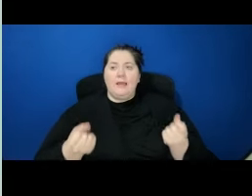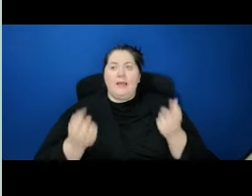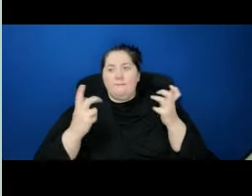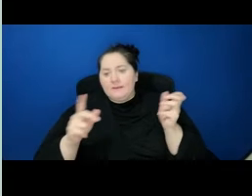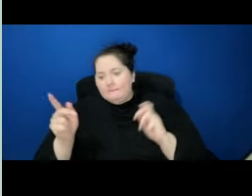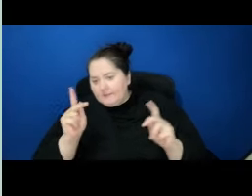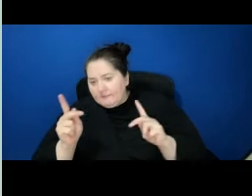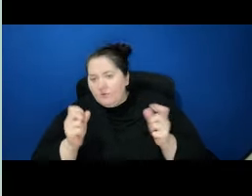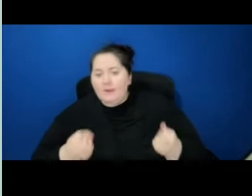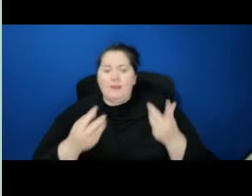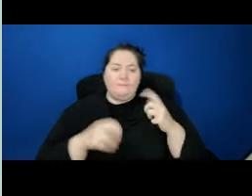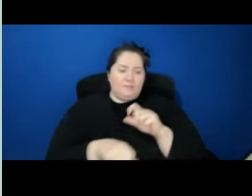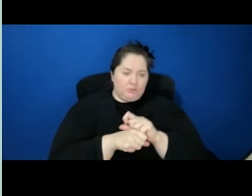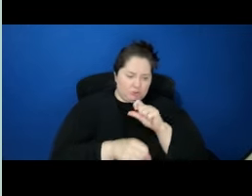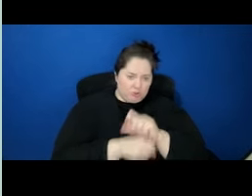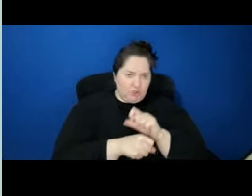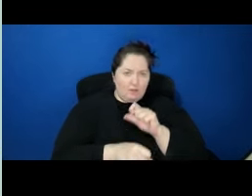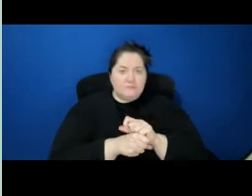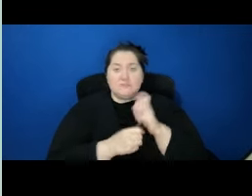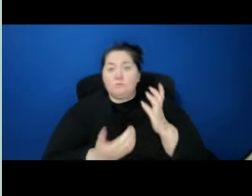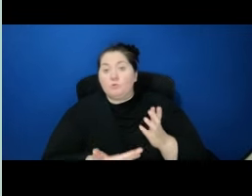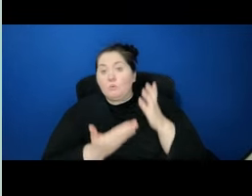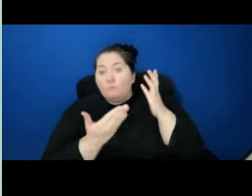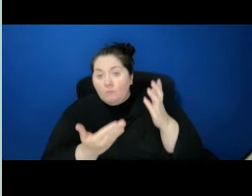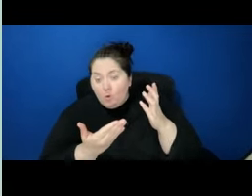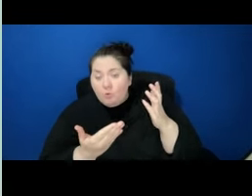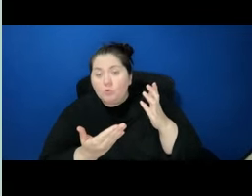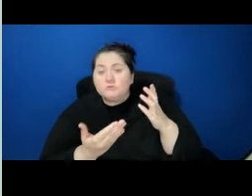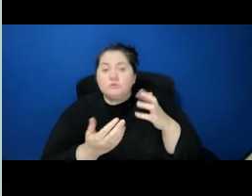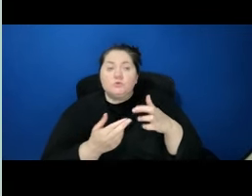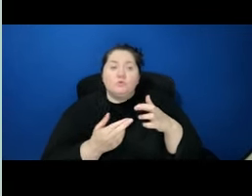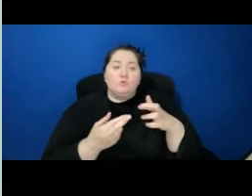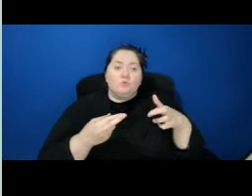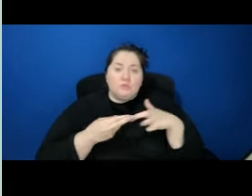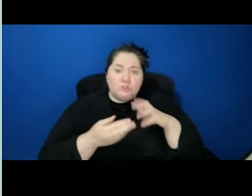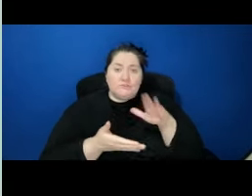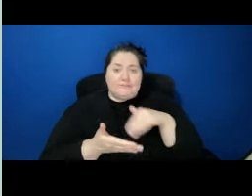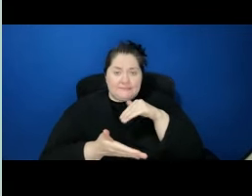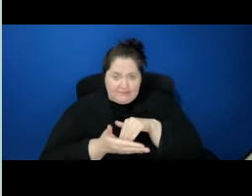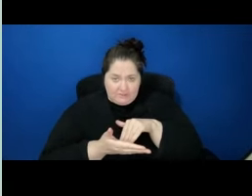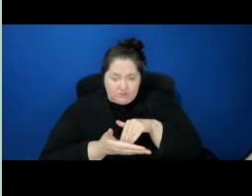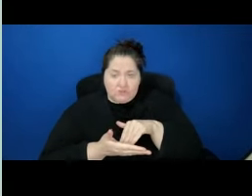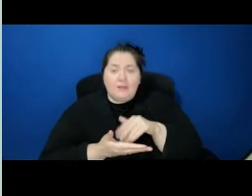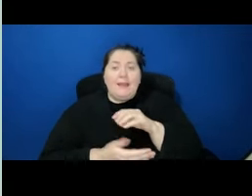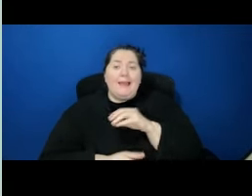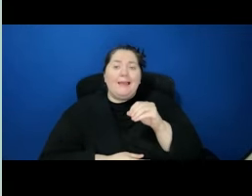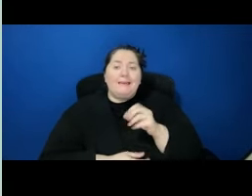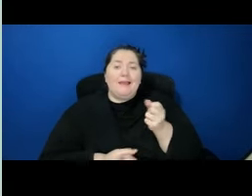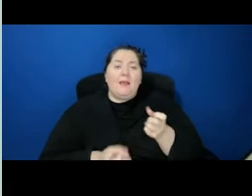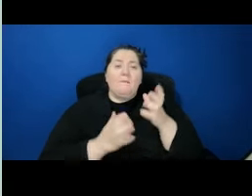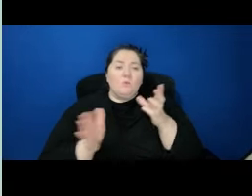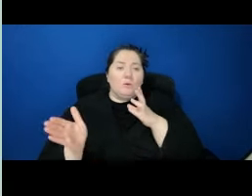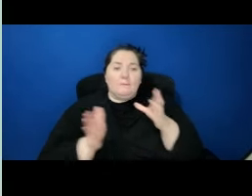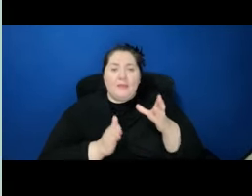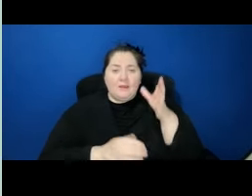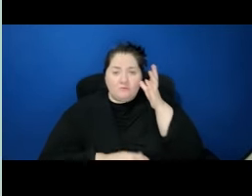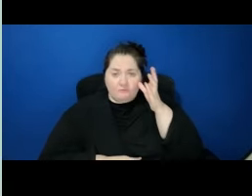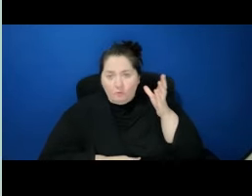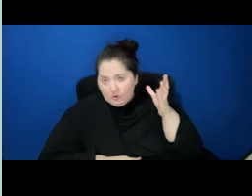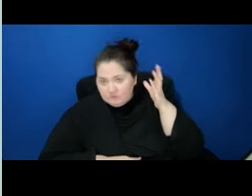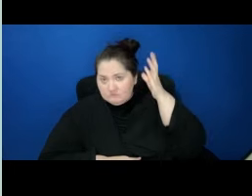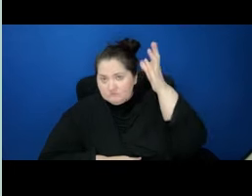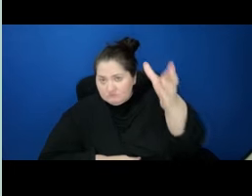people, how many jobs in a proposed regional center, and how many we're planning for and expecting in the